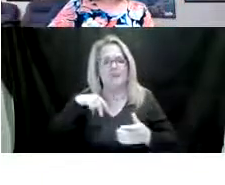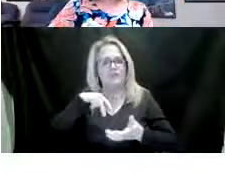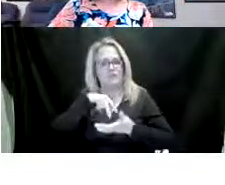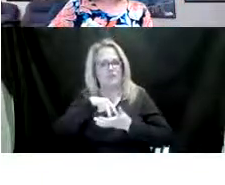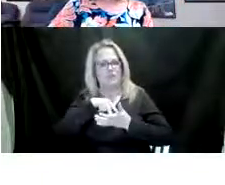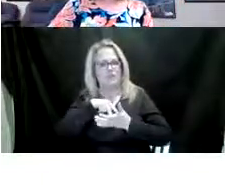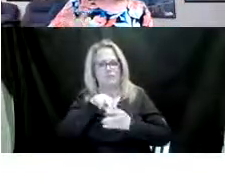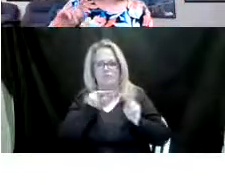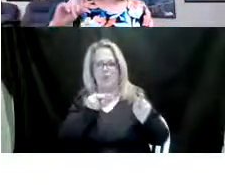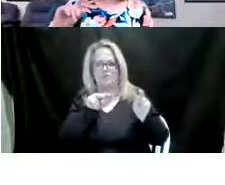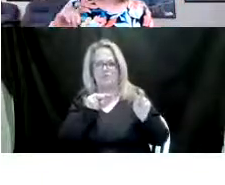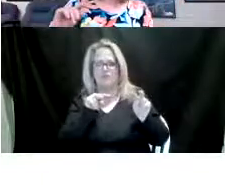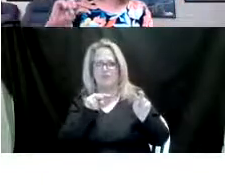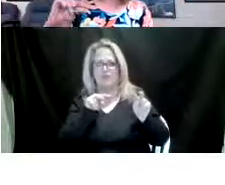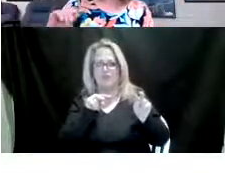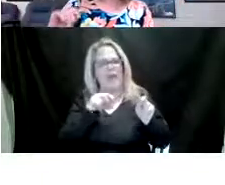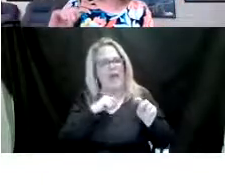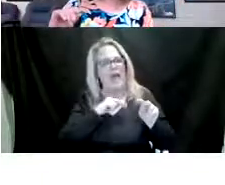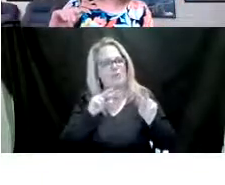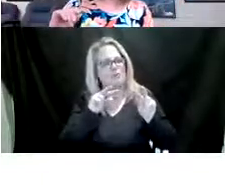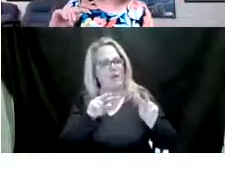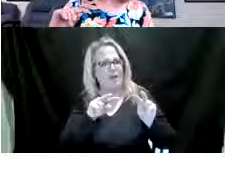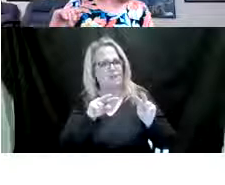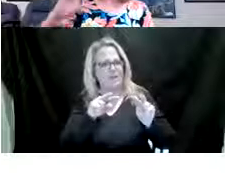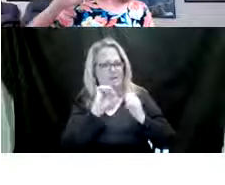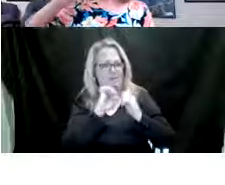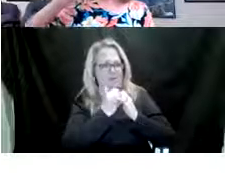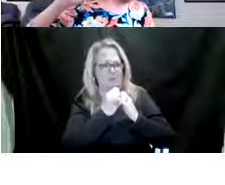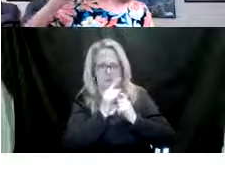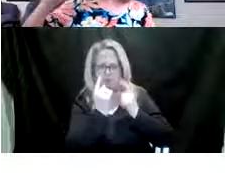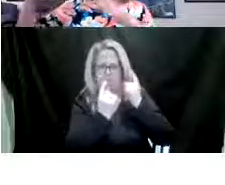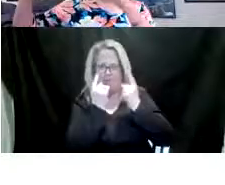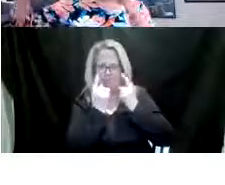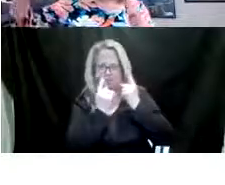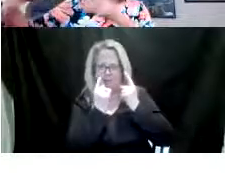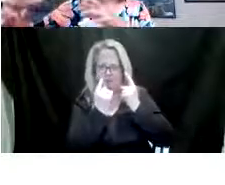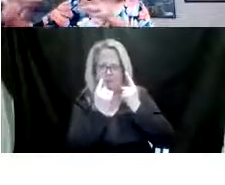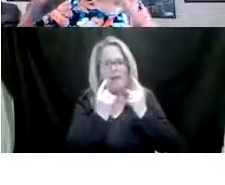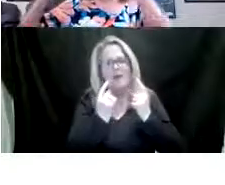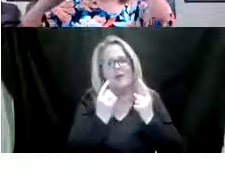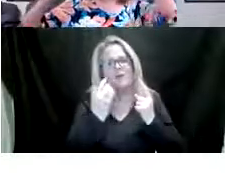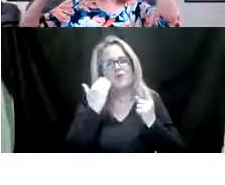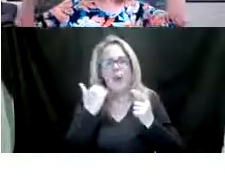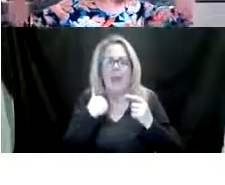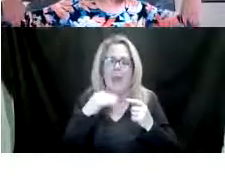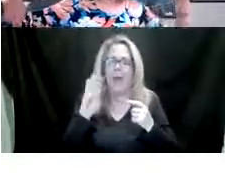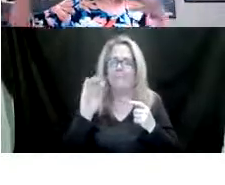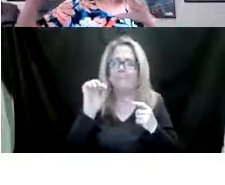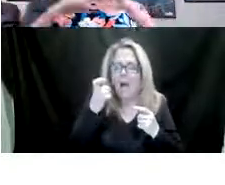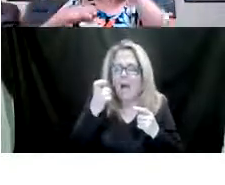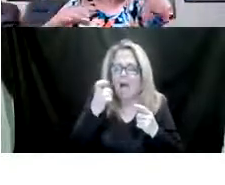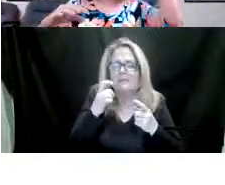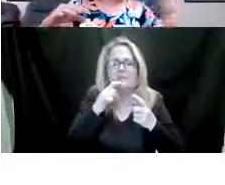just watched. And I watched her thought process, because there were things like a box and other types